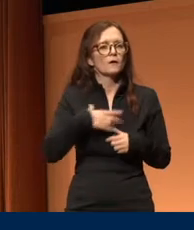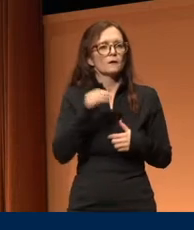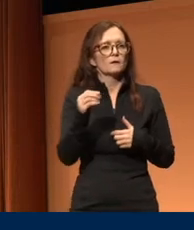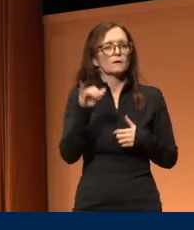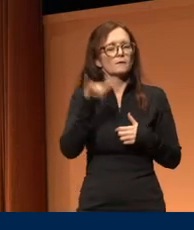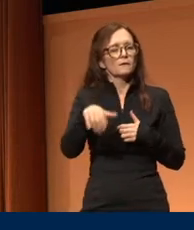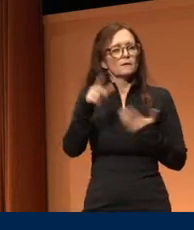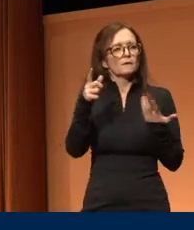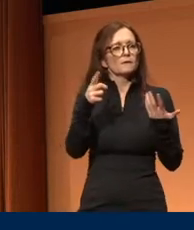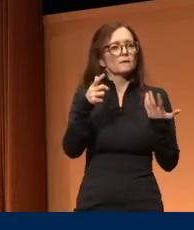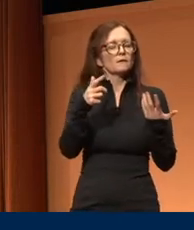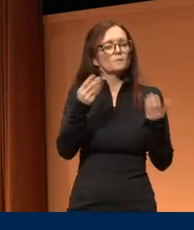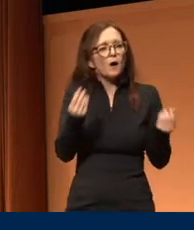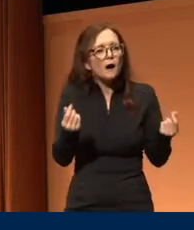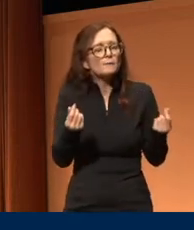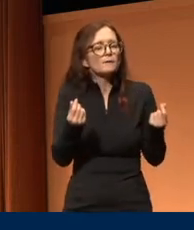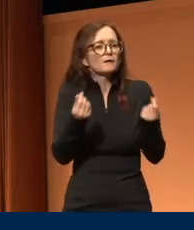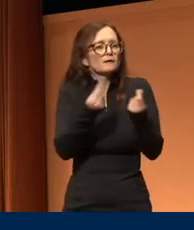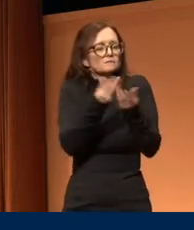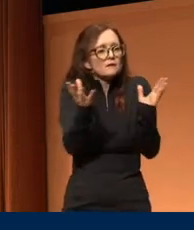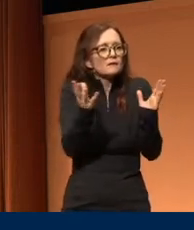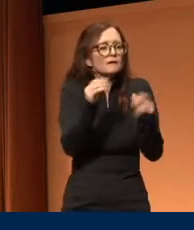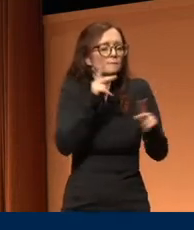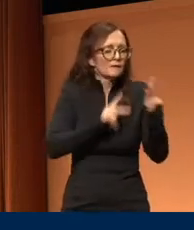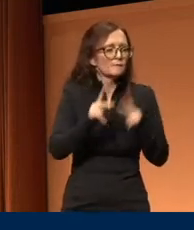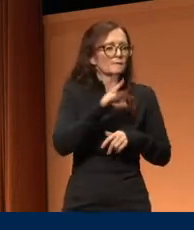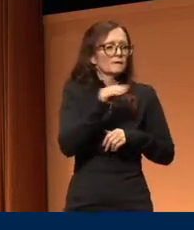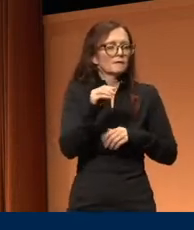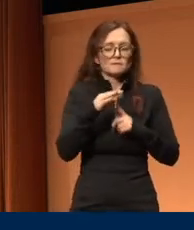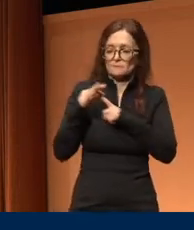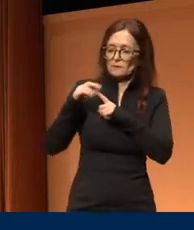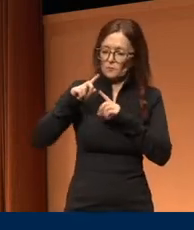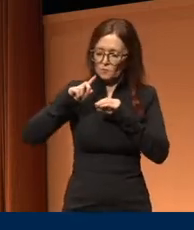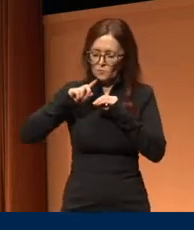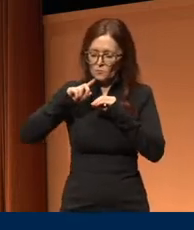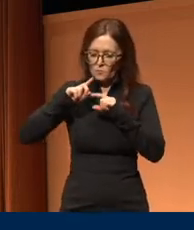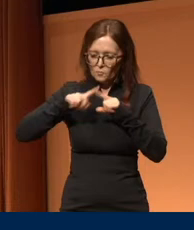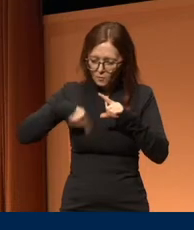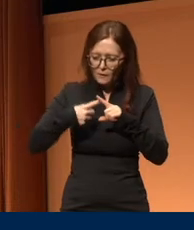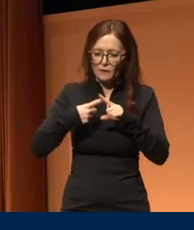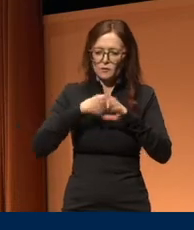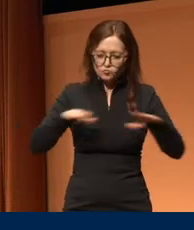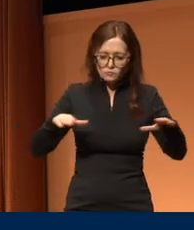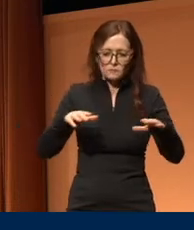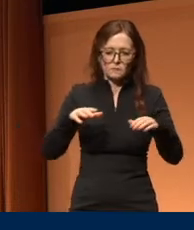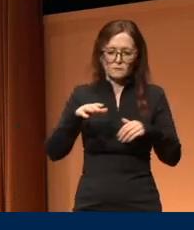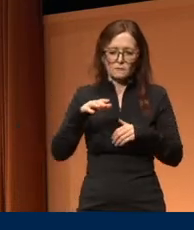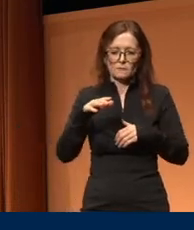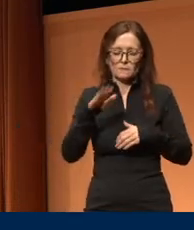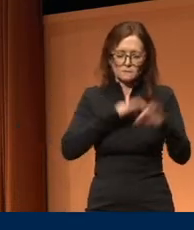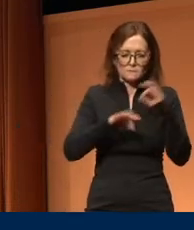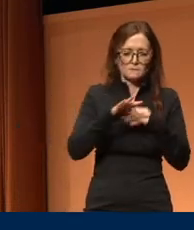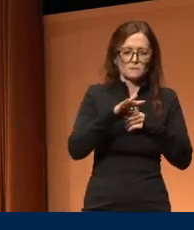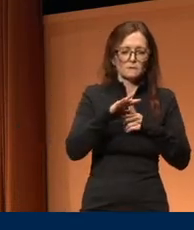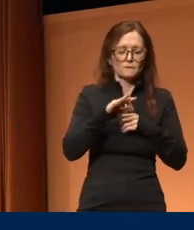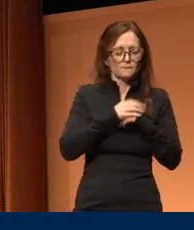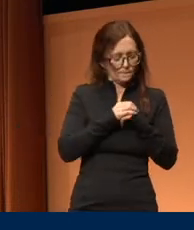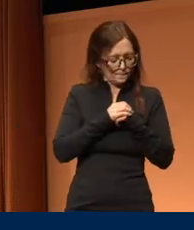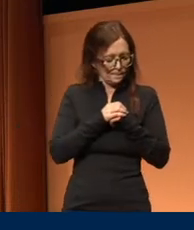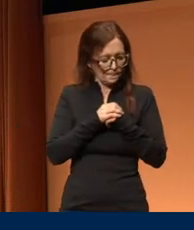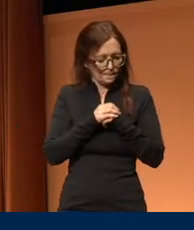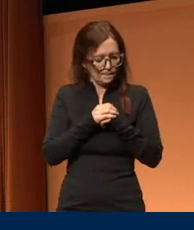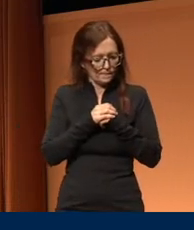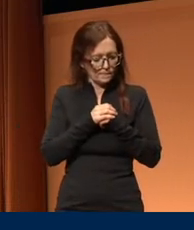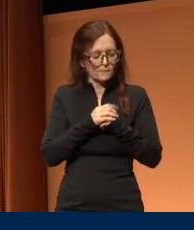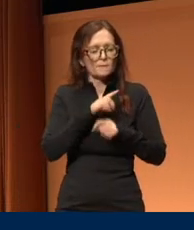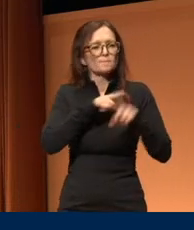epistemic properties of deliberation among free and equals, especially when they are chosen by lot rather than through elections or any other method. But